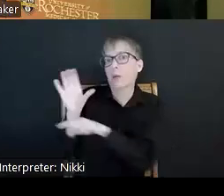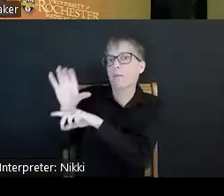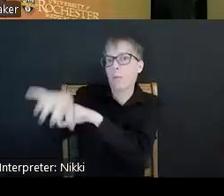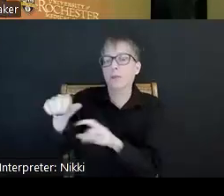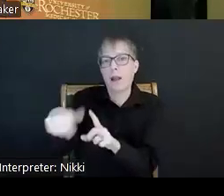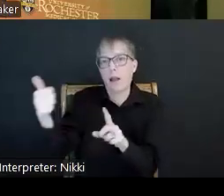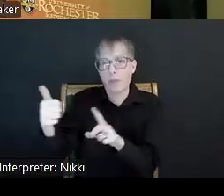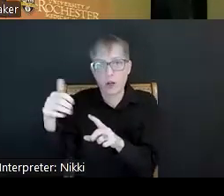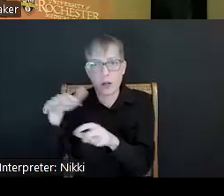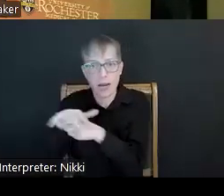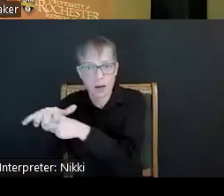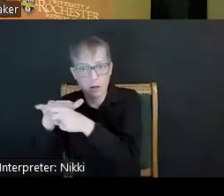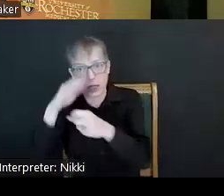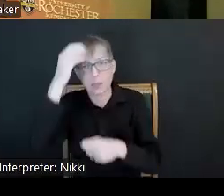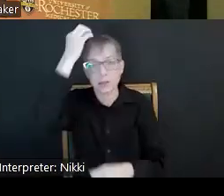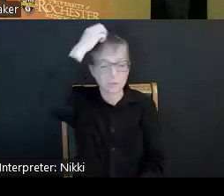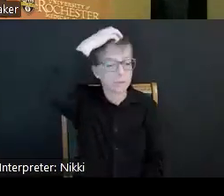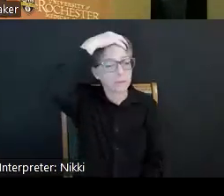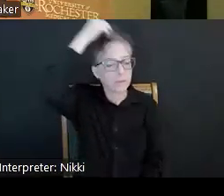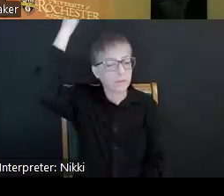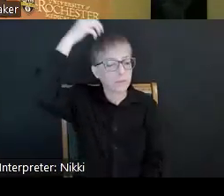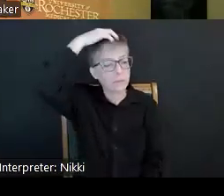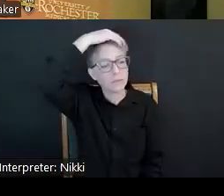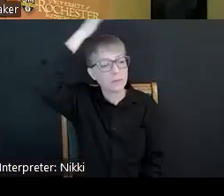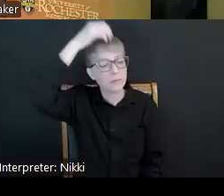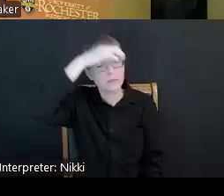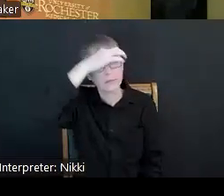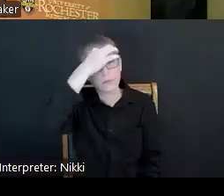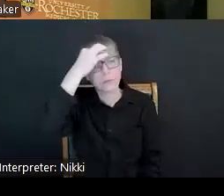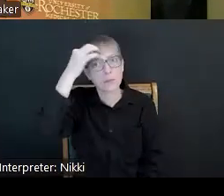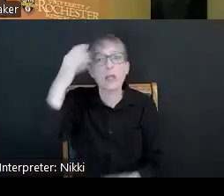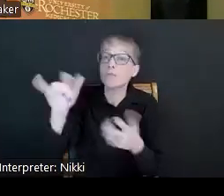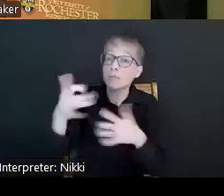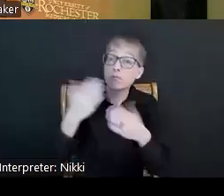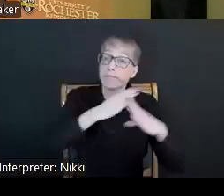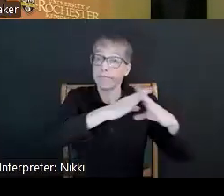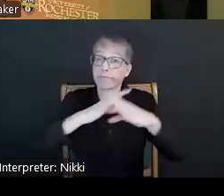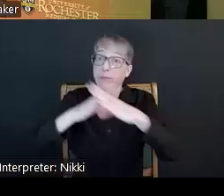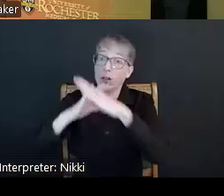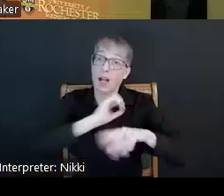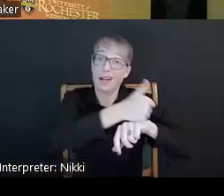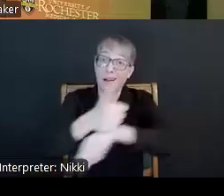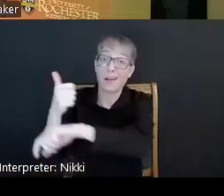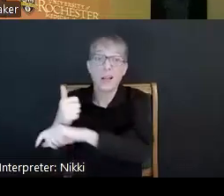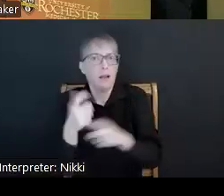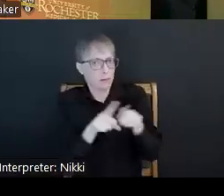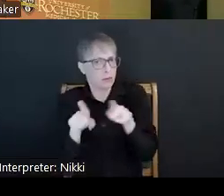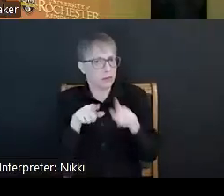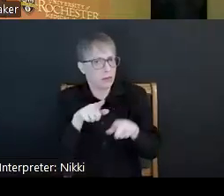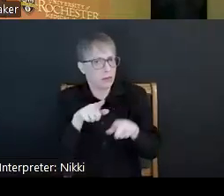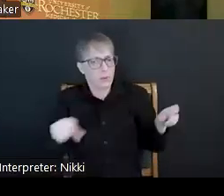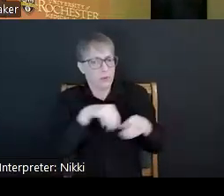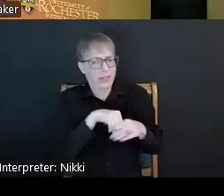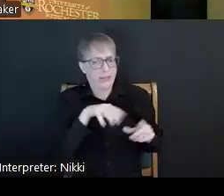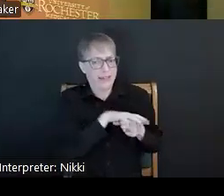faced incredible boundaries and barriers, not to mention just challenges and disinvestment in the neighborhood. People like Carrie Stevens here